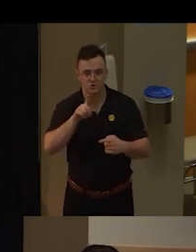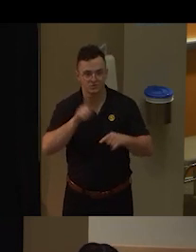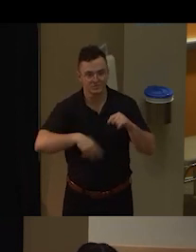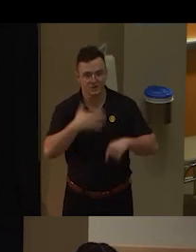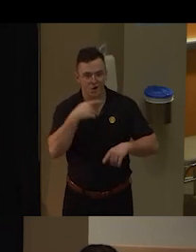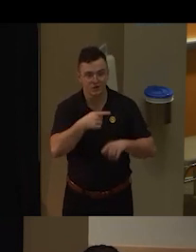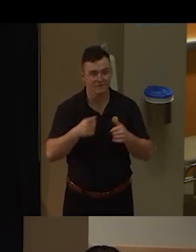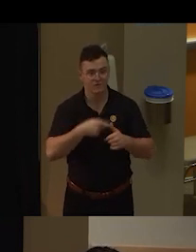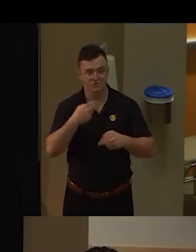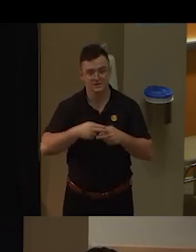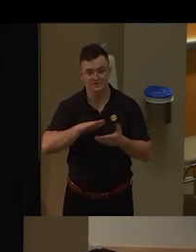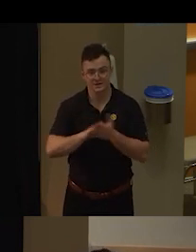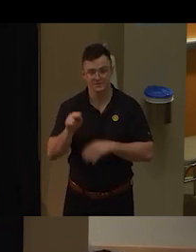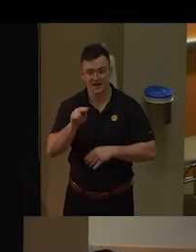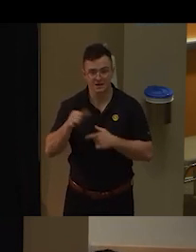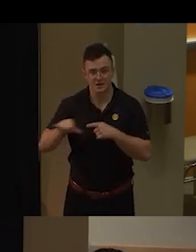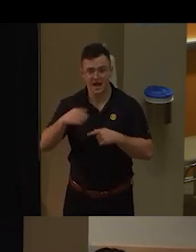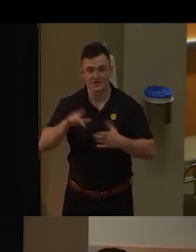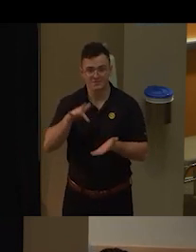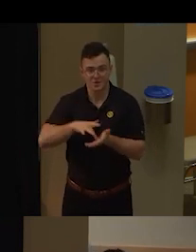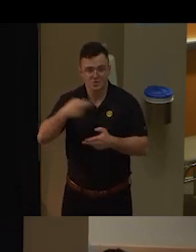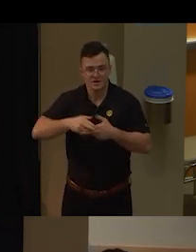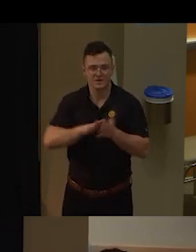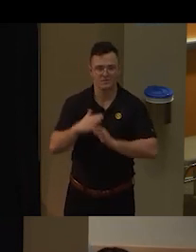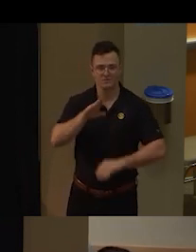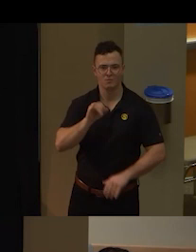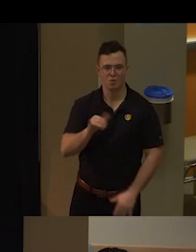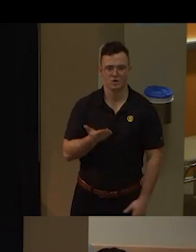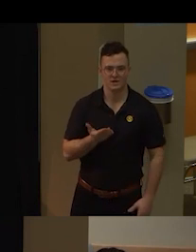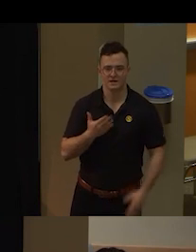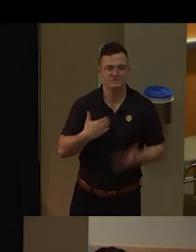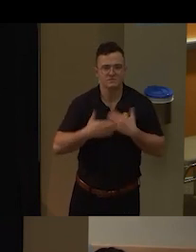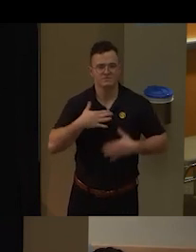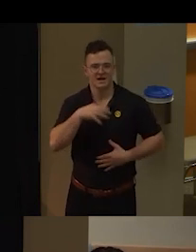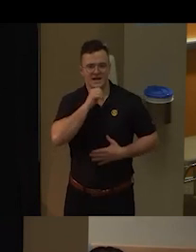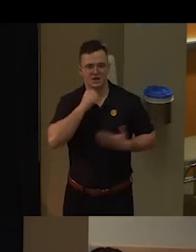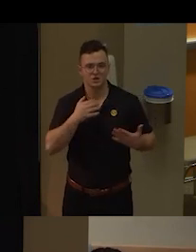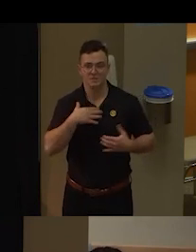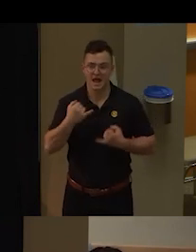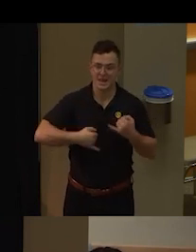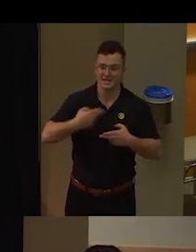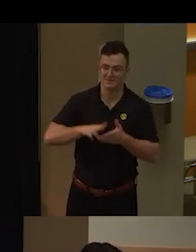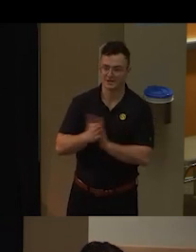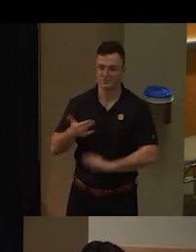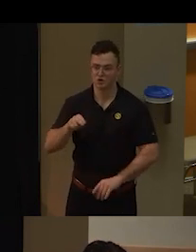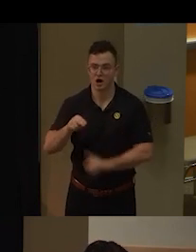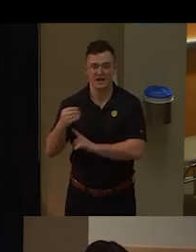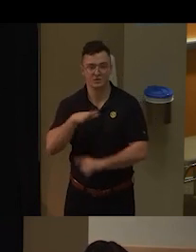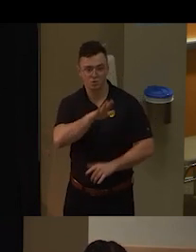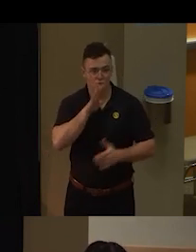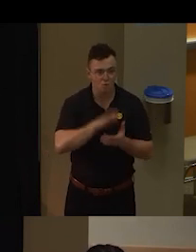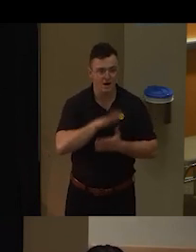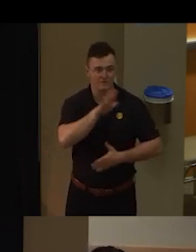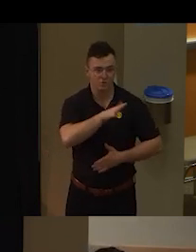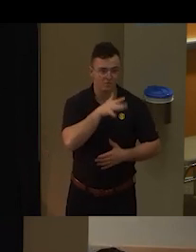name becomes nigger, when your middle name becomes boy, however old you are, and your last name becomes John, and your wife and mother are never given